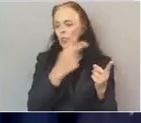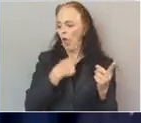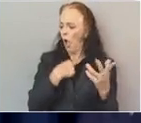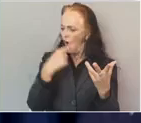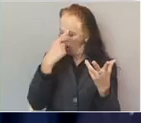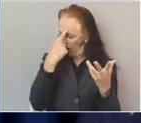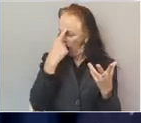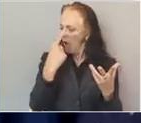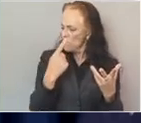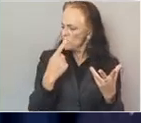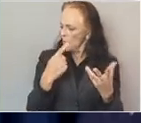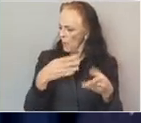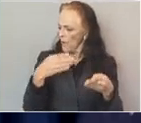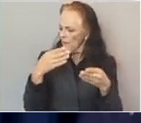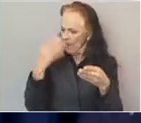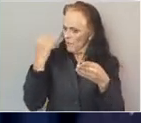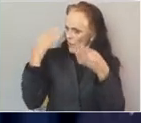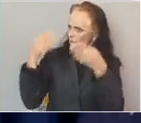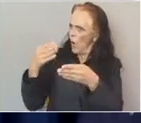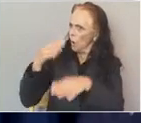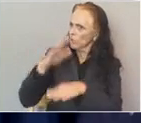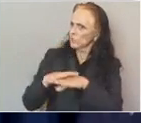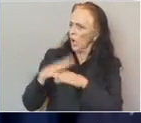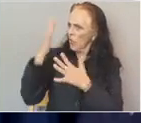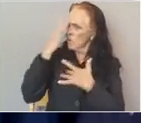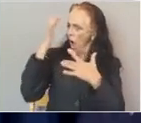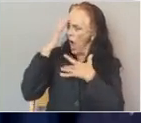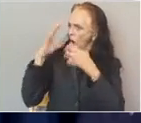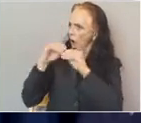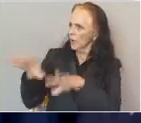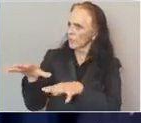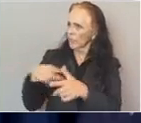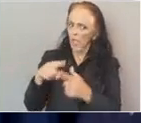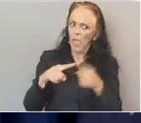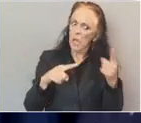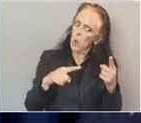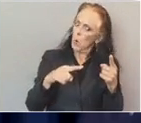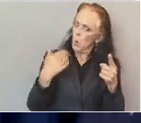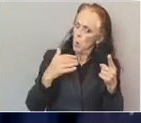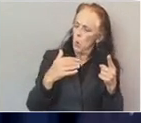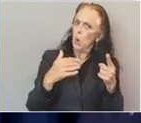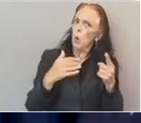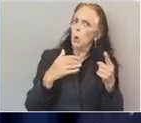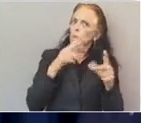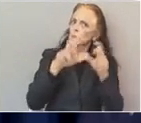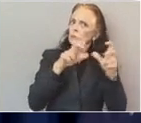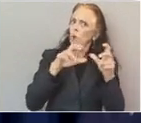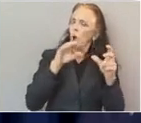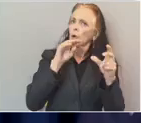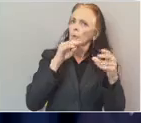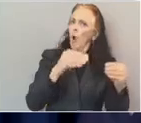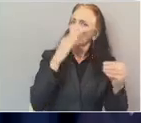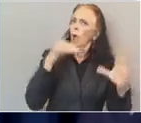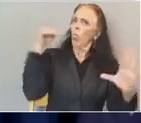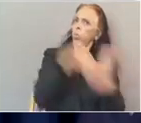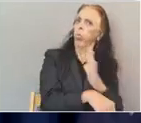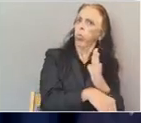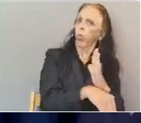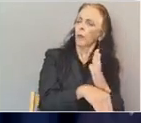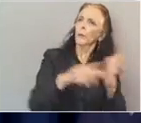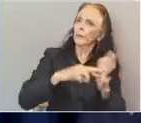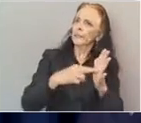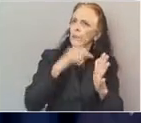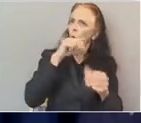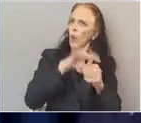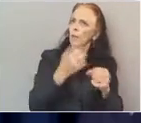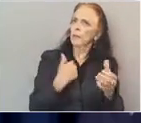virus, it would hurt the market and hurt his chances of being reelected. That mattered to him more than